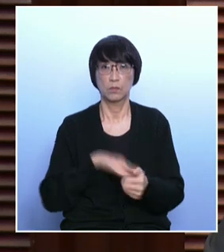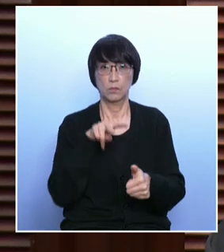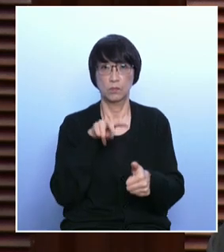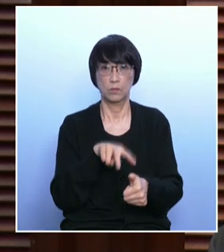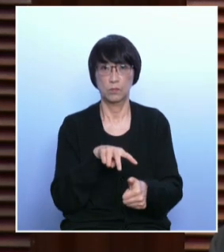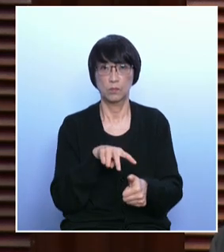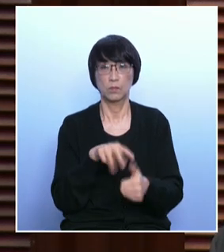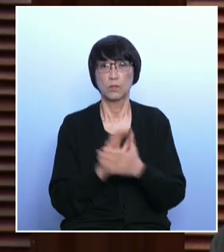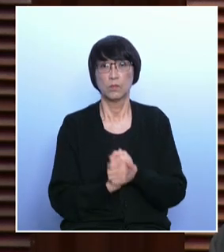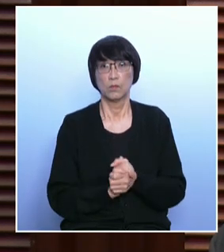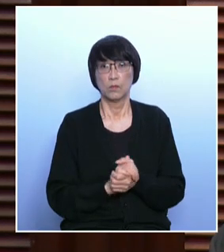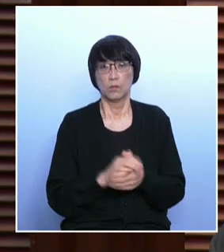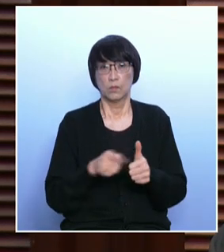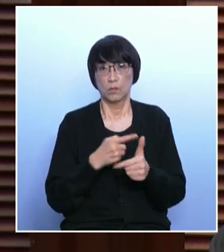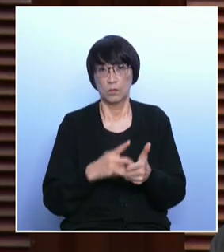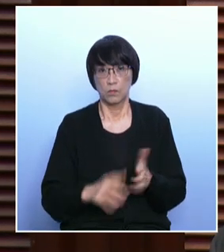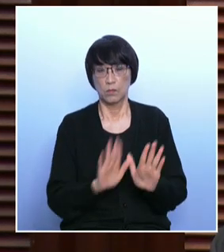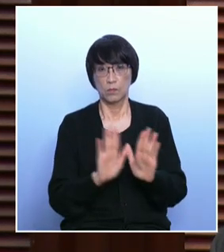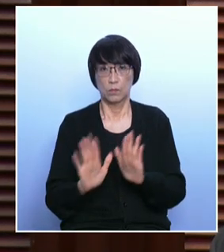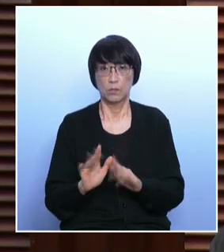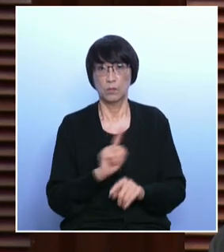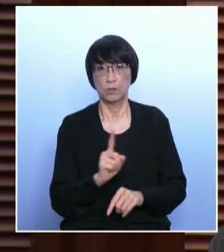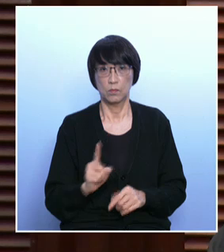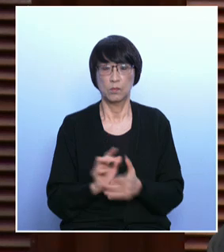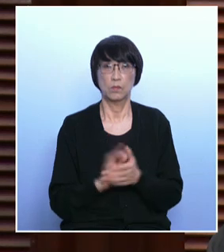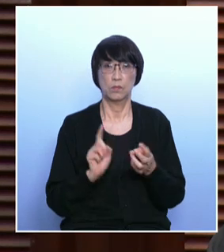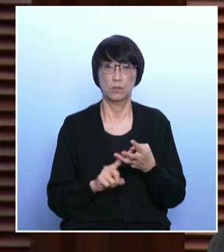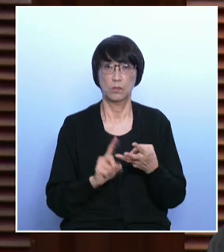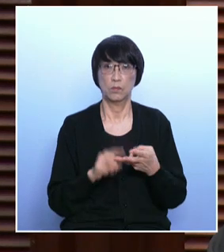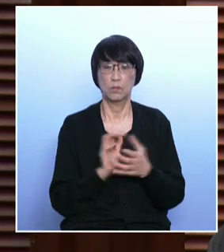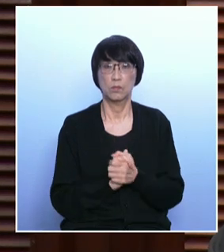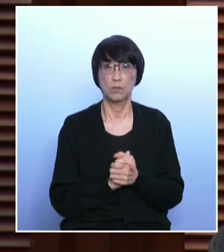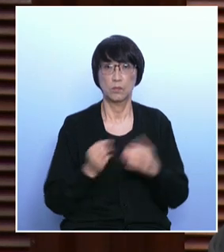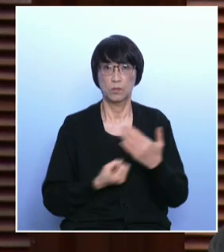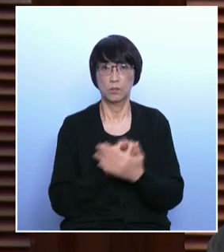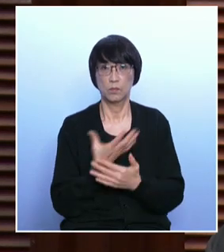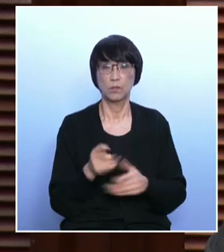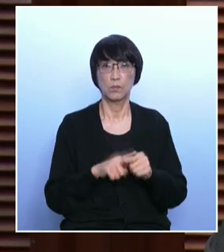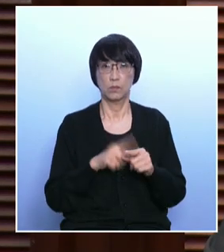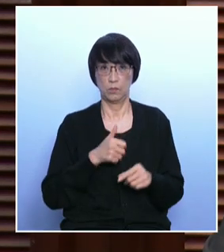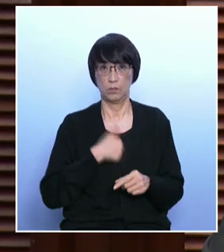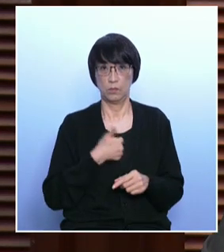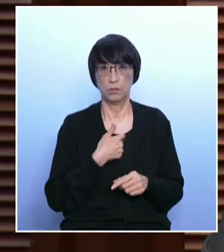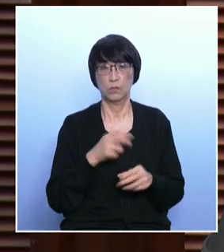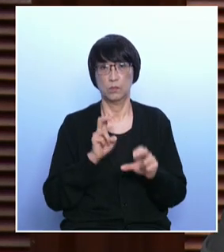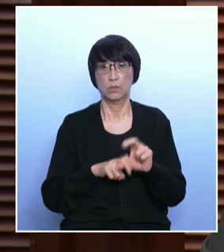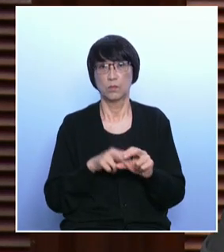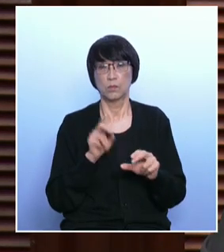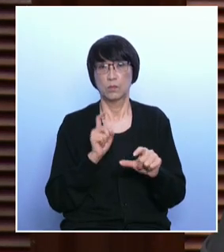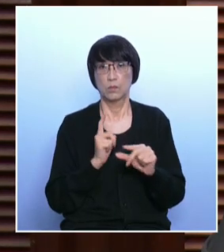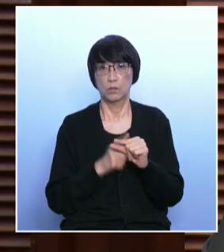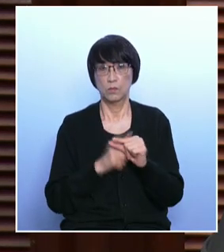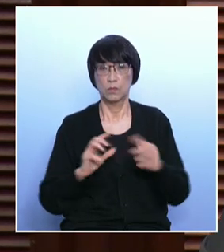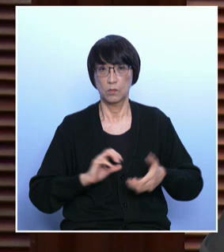providing services for chronic disease management and diseases in which CM has an advantage through strategic purchasing. 3,